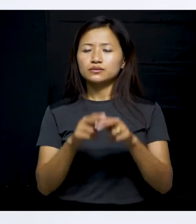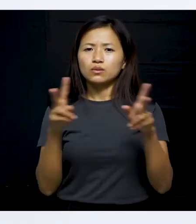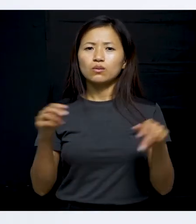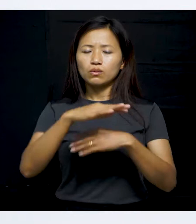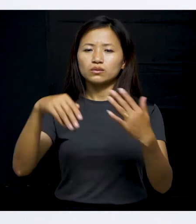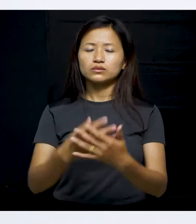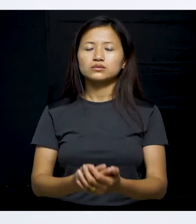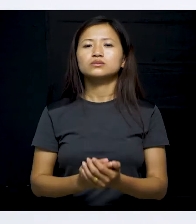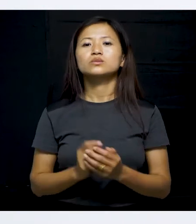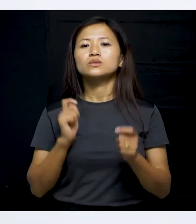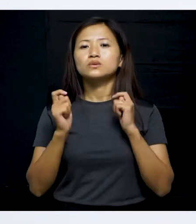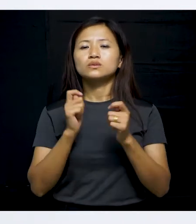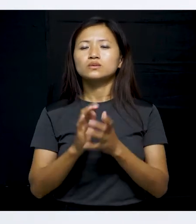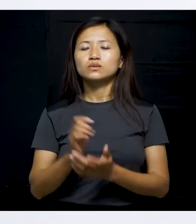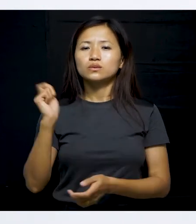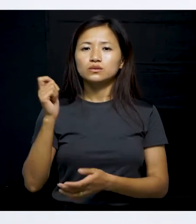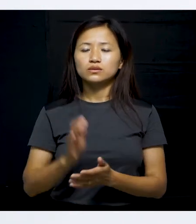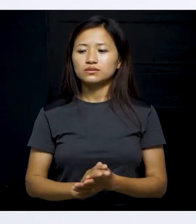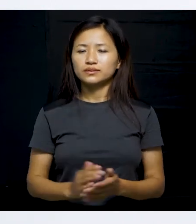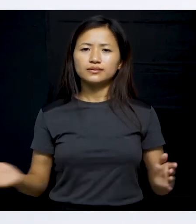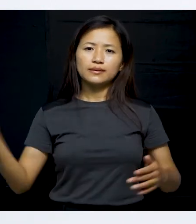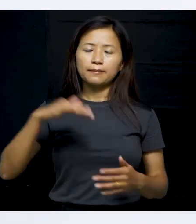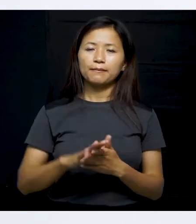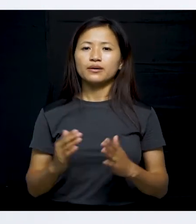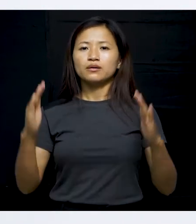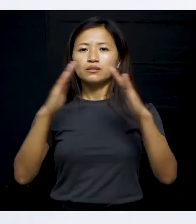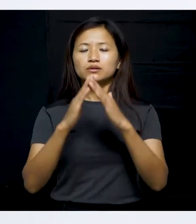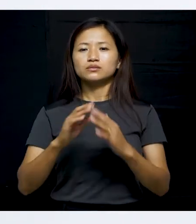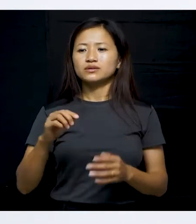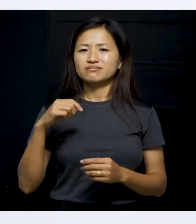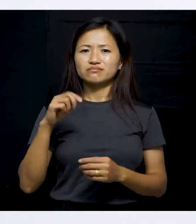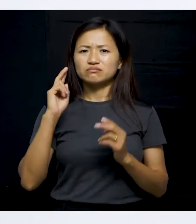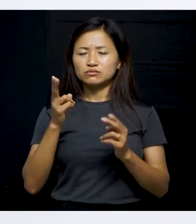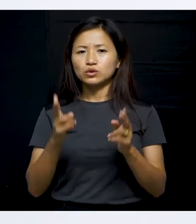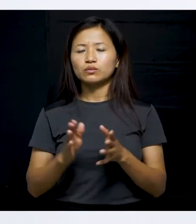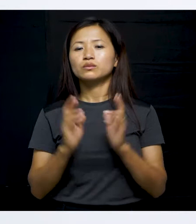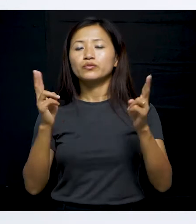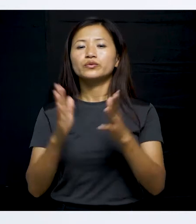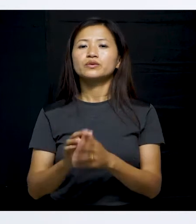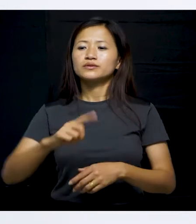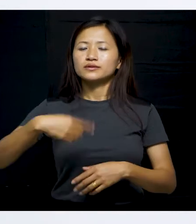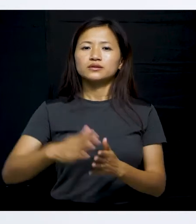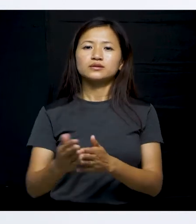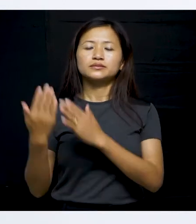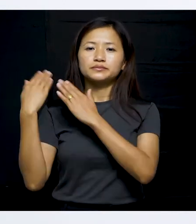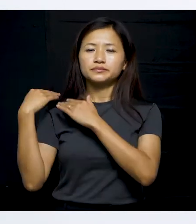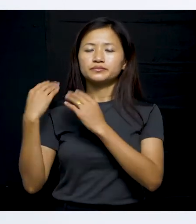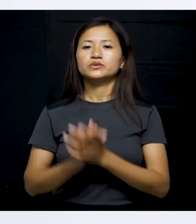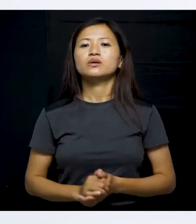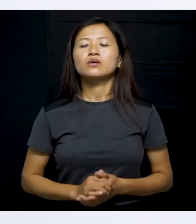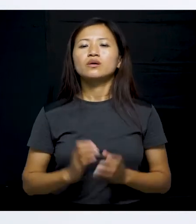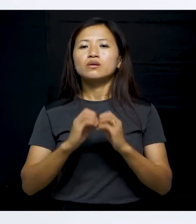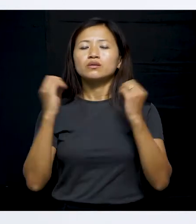work and then they come back home. It's like their normal daily duty. So that is the occupation of the Nagas. But when